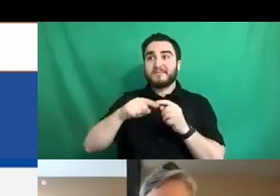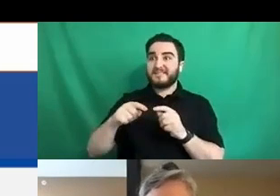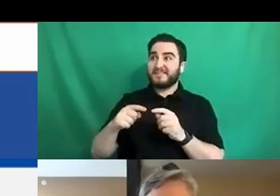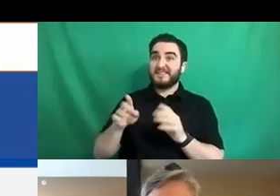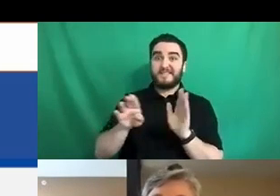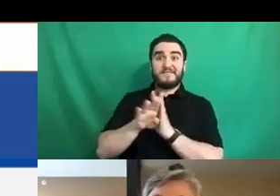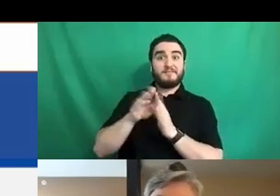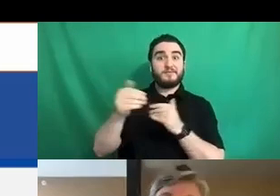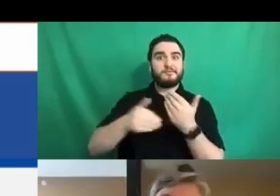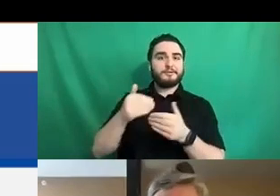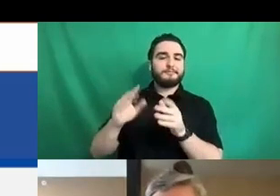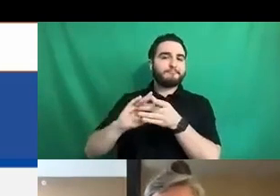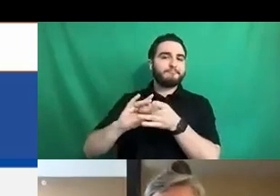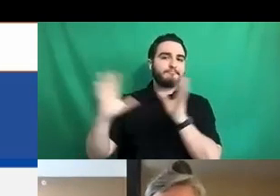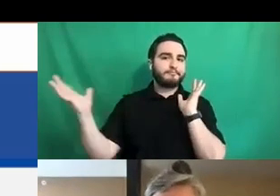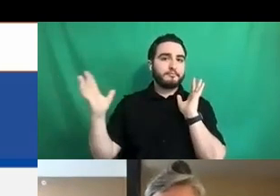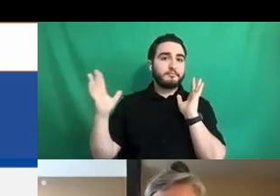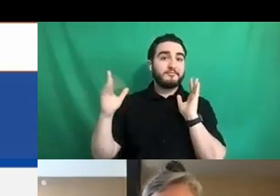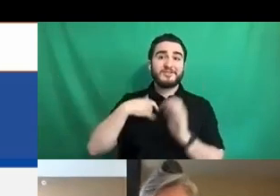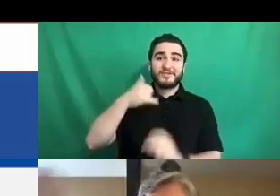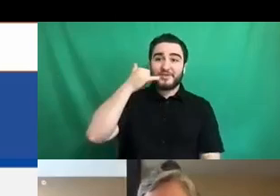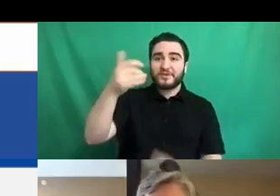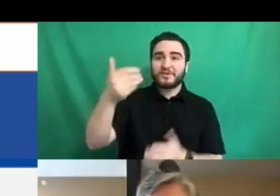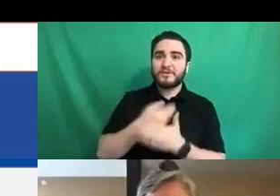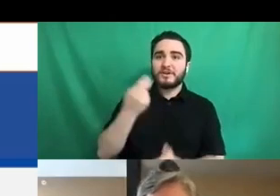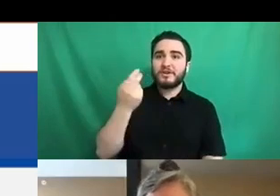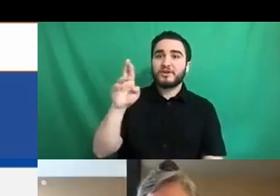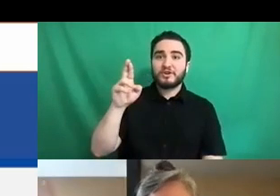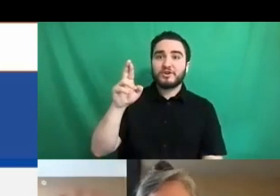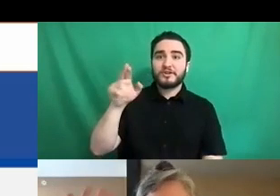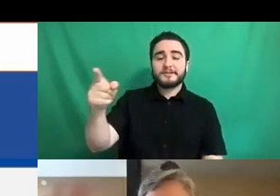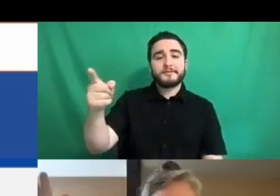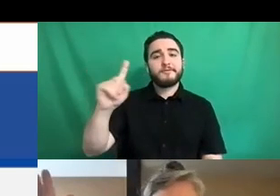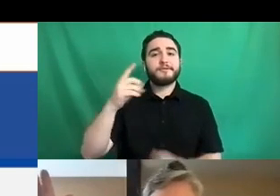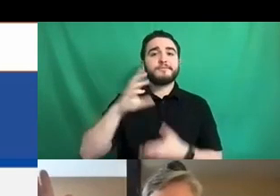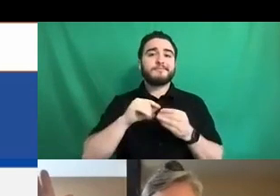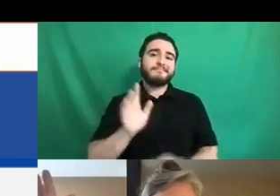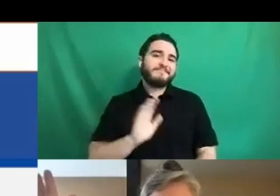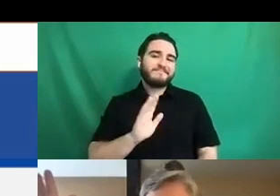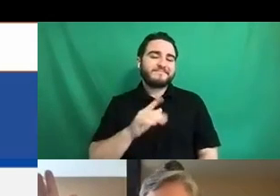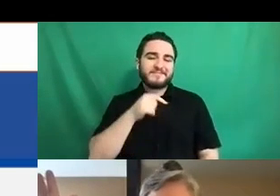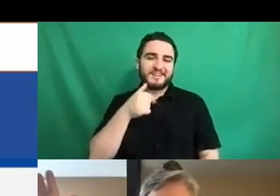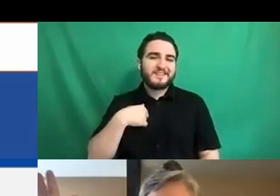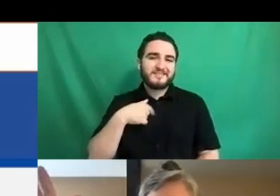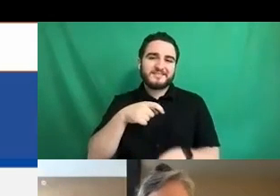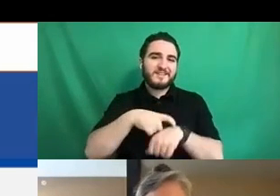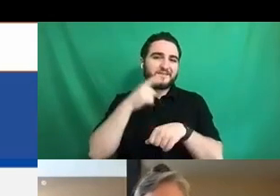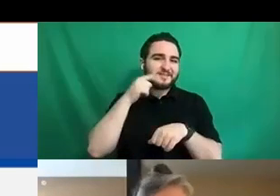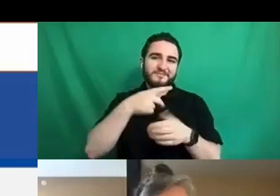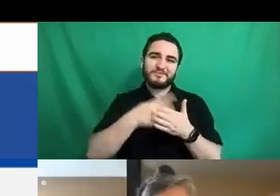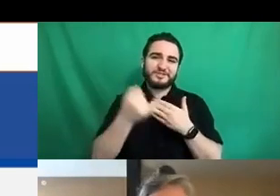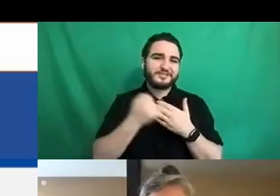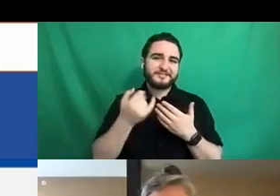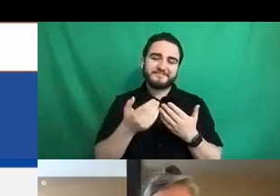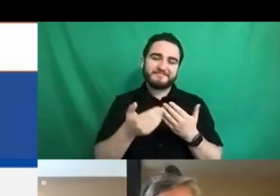positions. And when I called the new HR director, her first statement to me was, yeah, we're not going to have time for a project like this anymore. We're